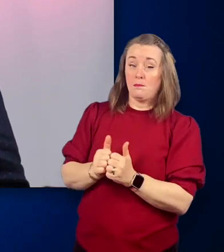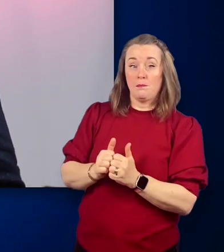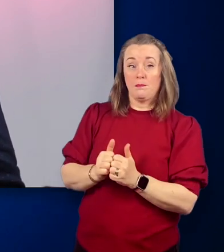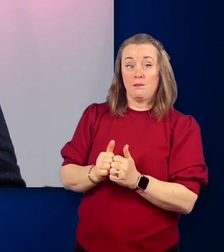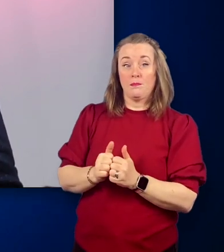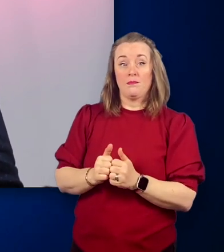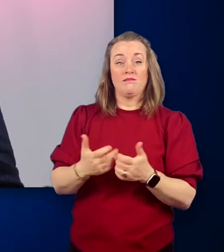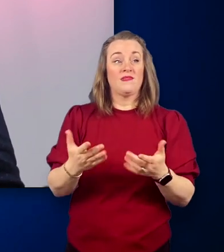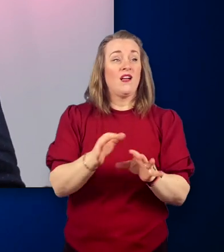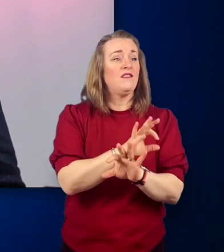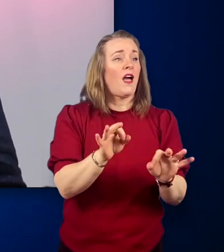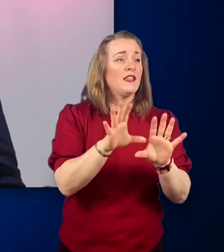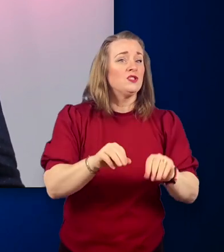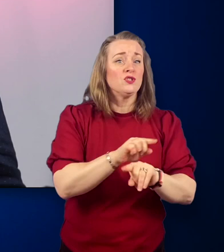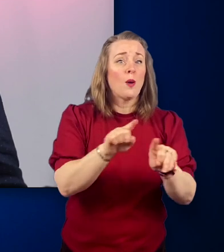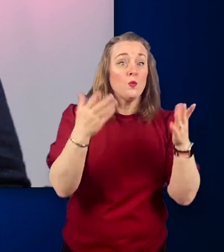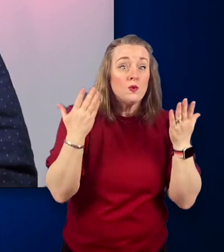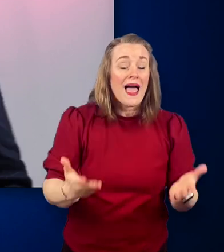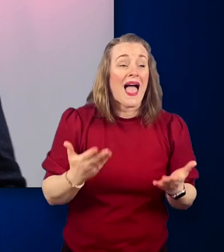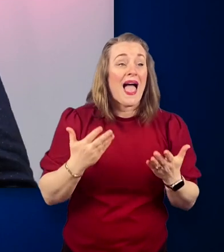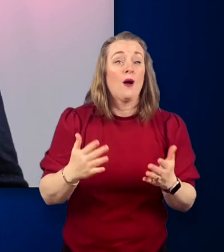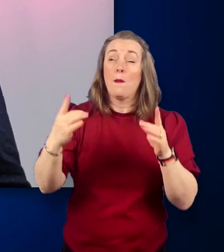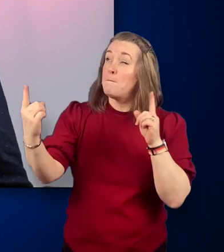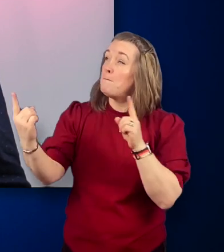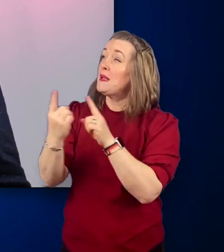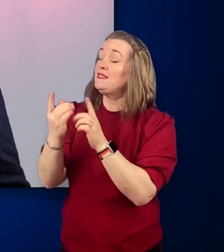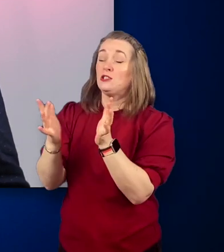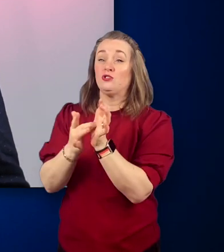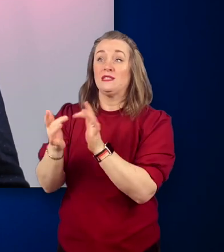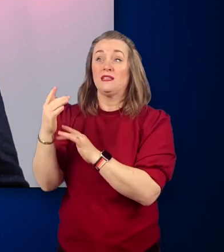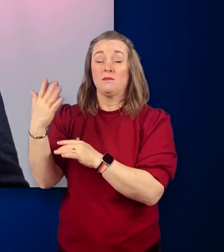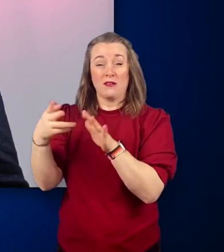There's nothing to stop you now meeting the risen Lord Jesus.